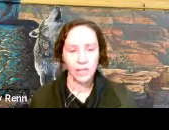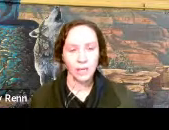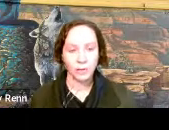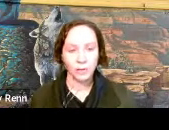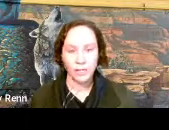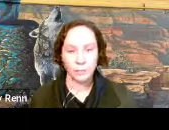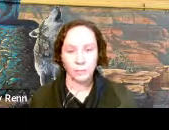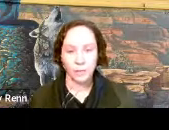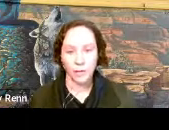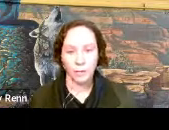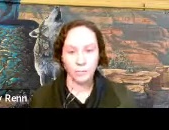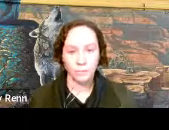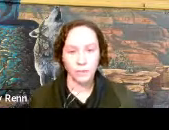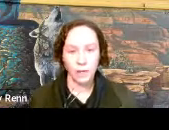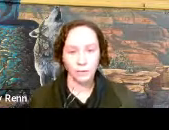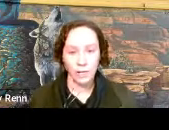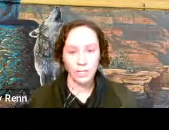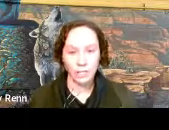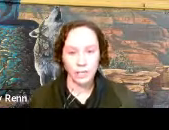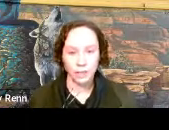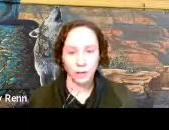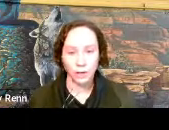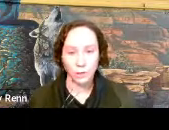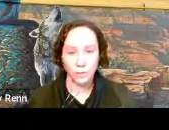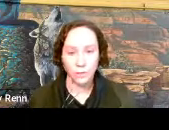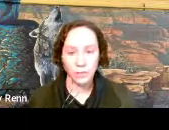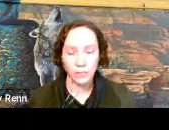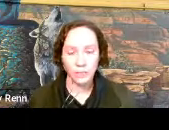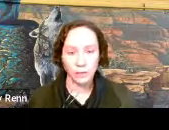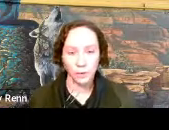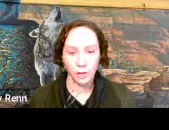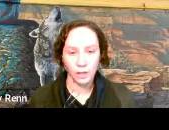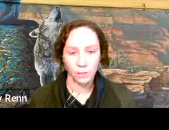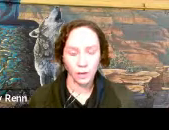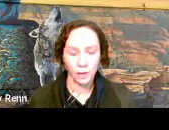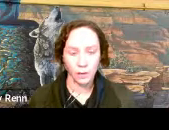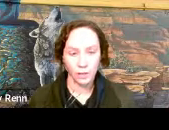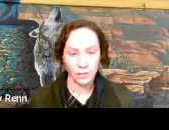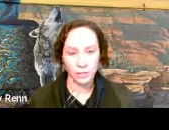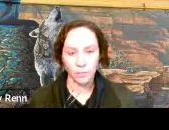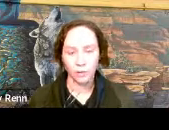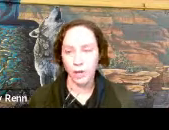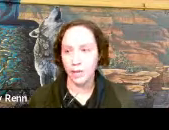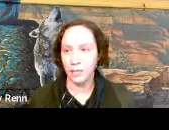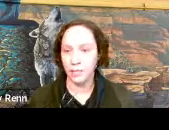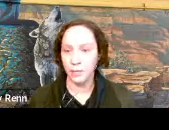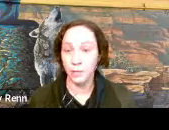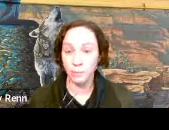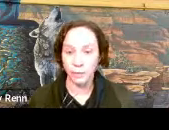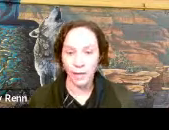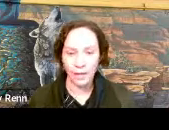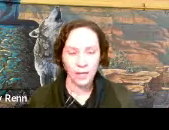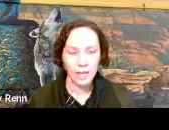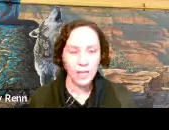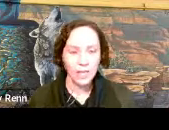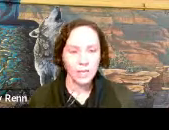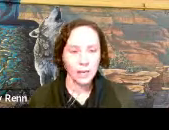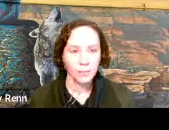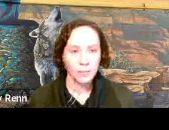tan, cream coloration in their coat, along with some gray and a little bit of